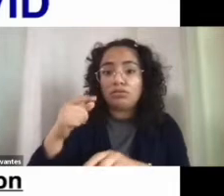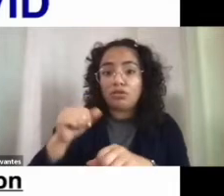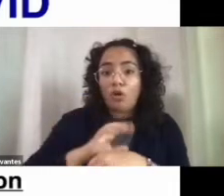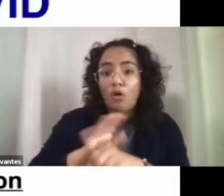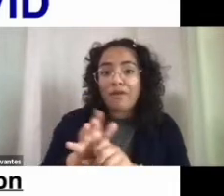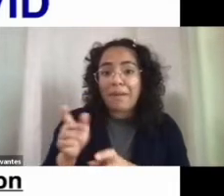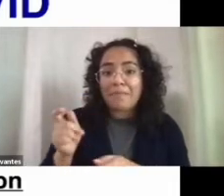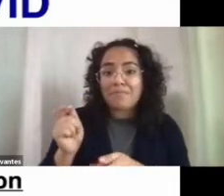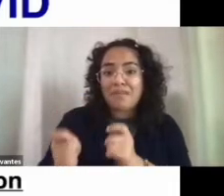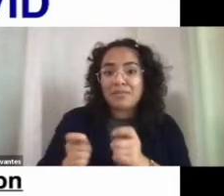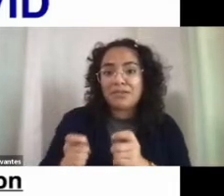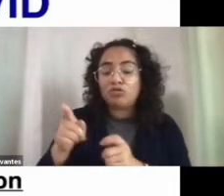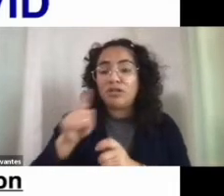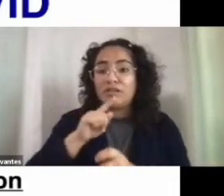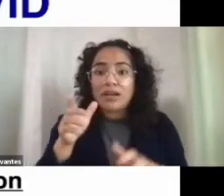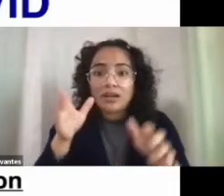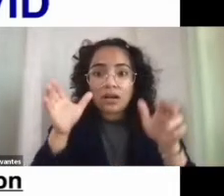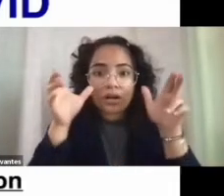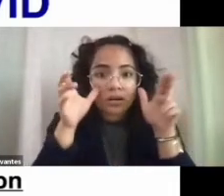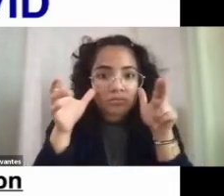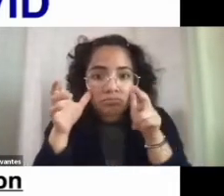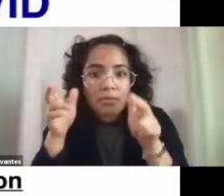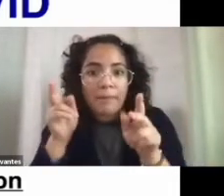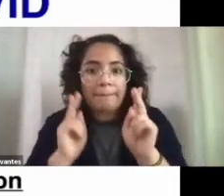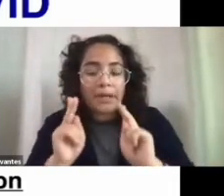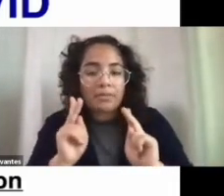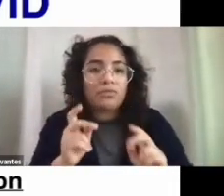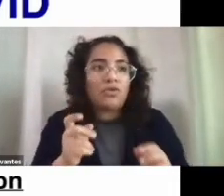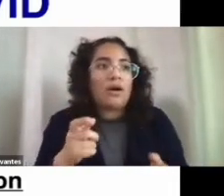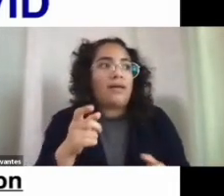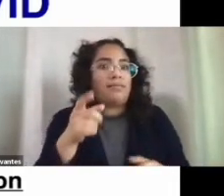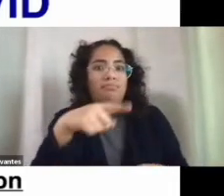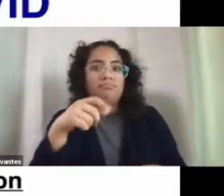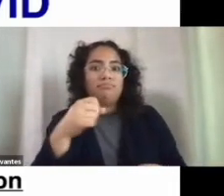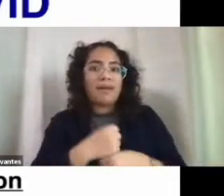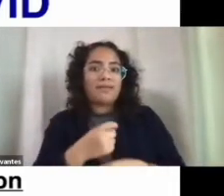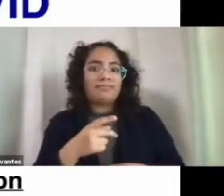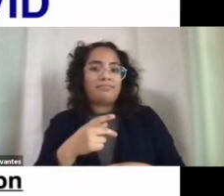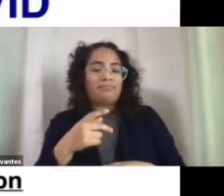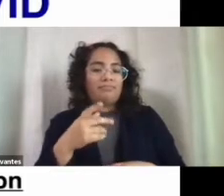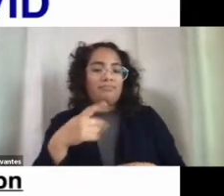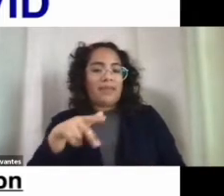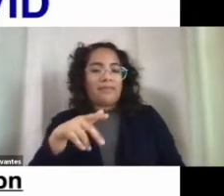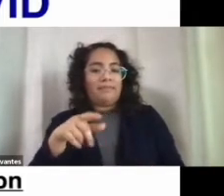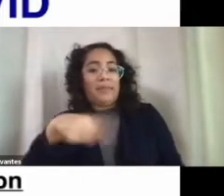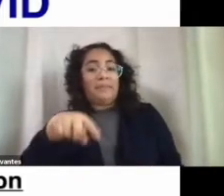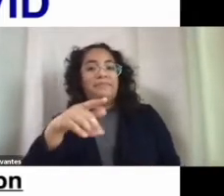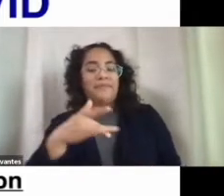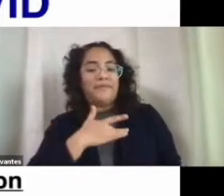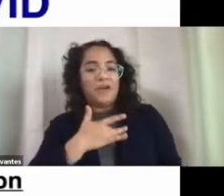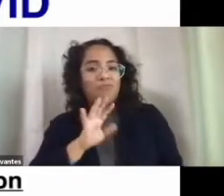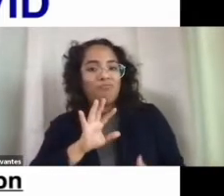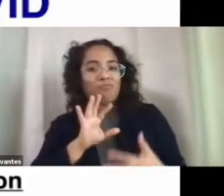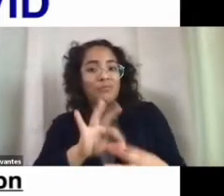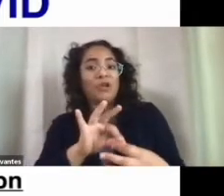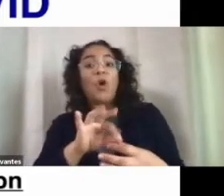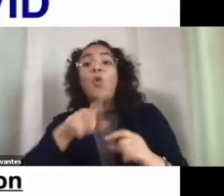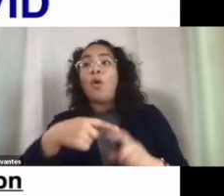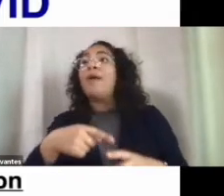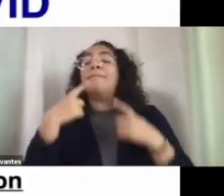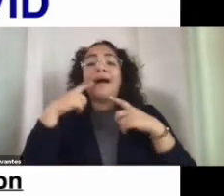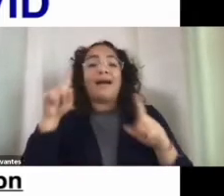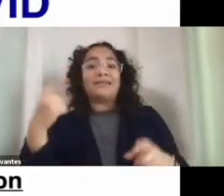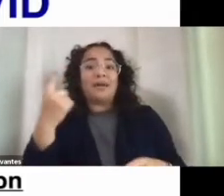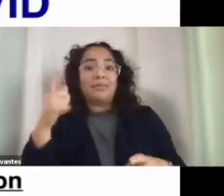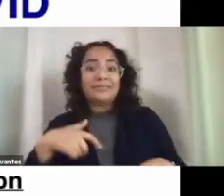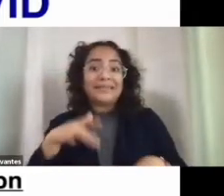is hearing people out and making them feel connected so that when things become available, people know